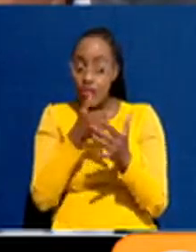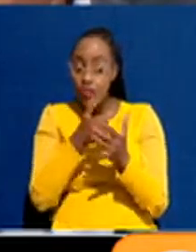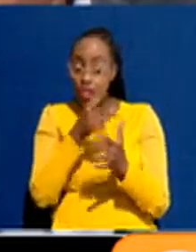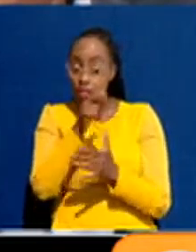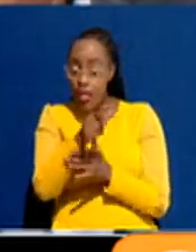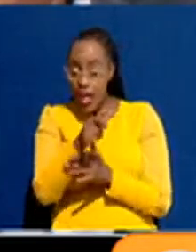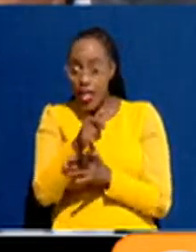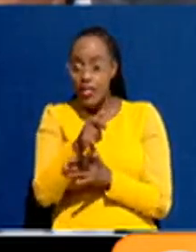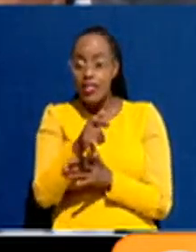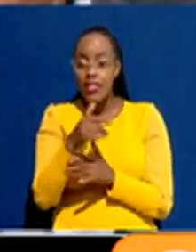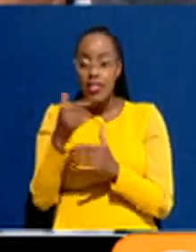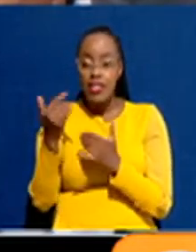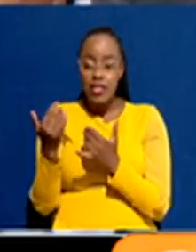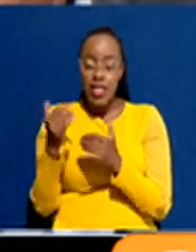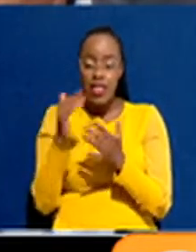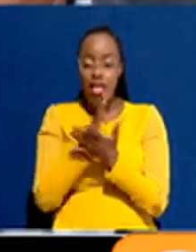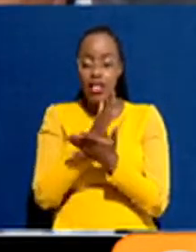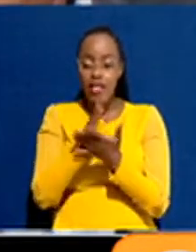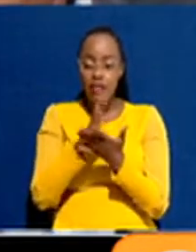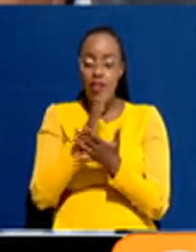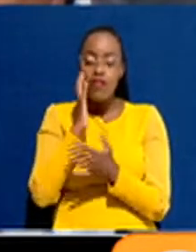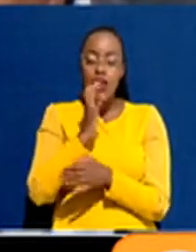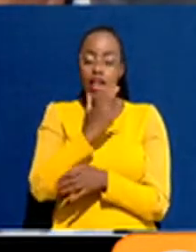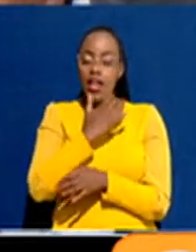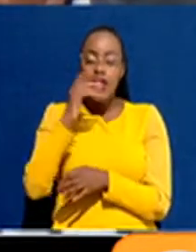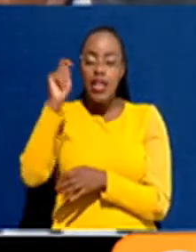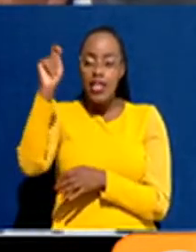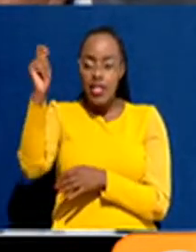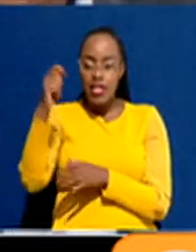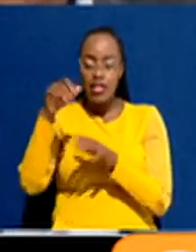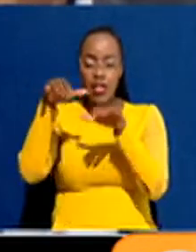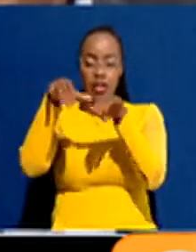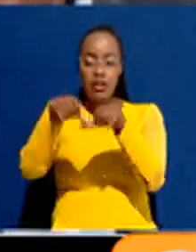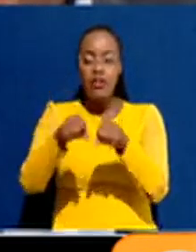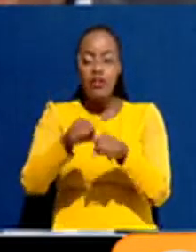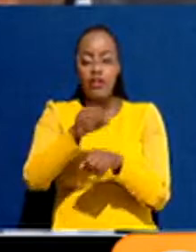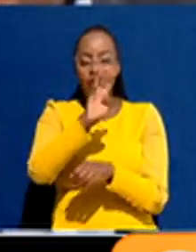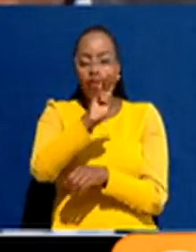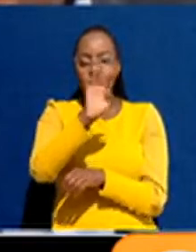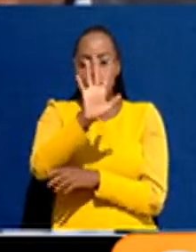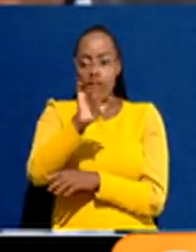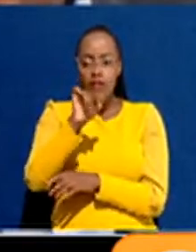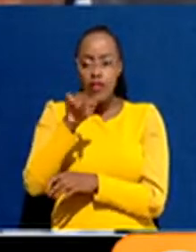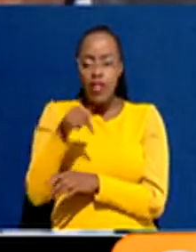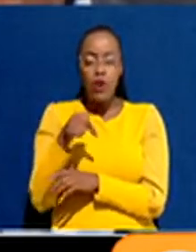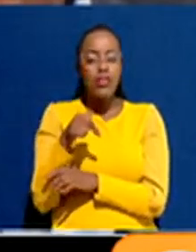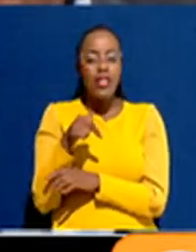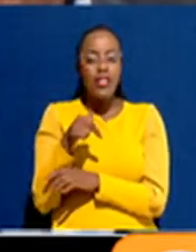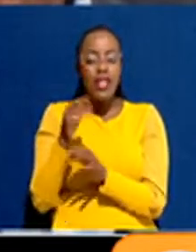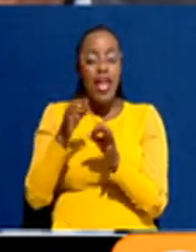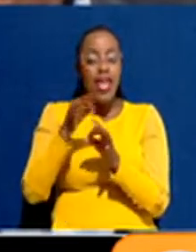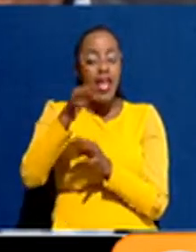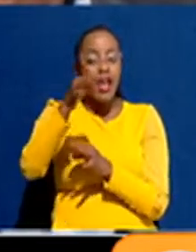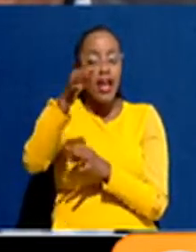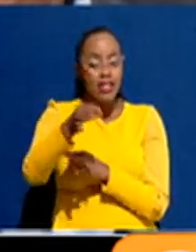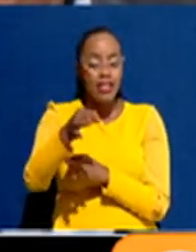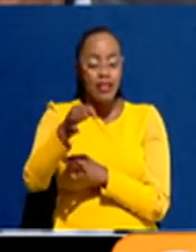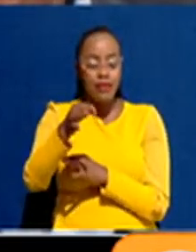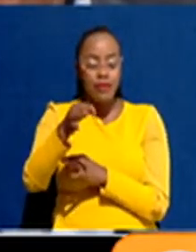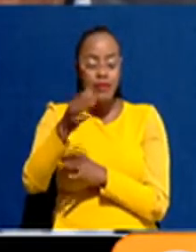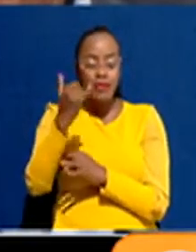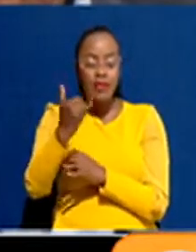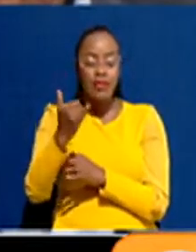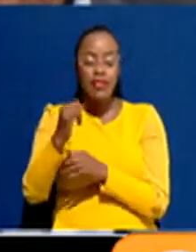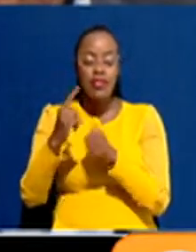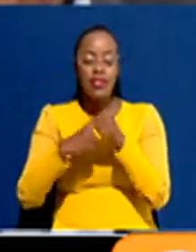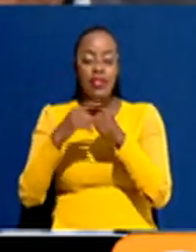basically they divided with Mzee Kenyatta, taking over 45,000 acres. Now,